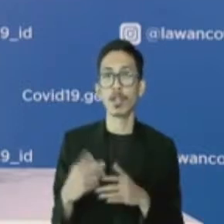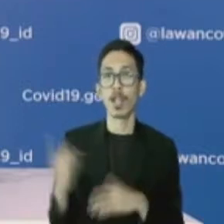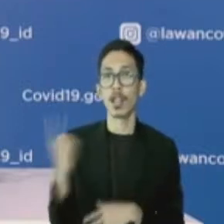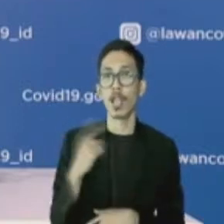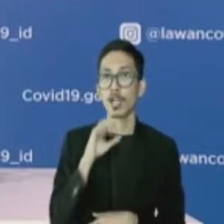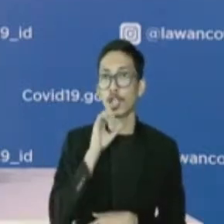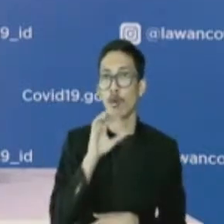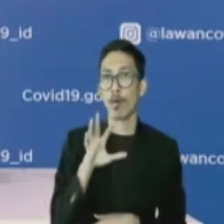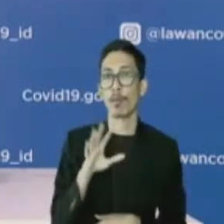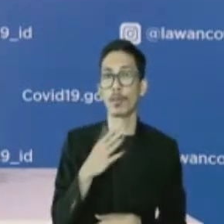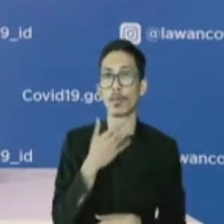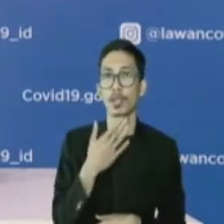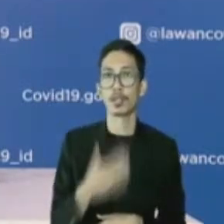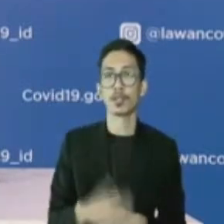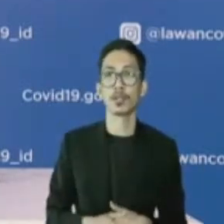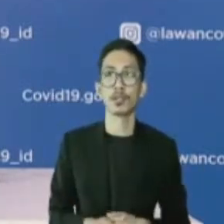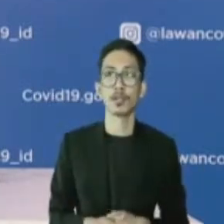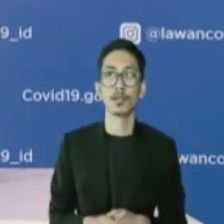much.